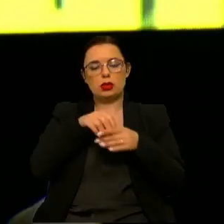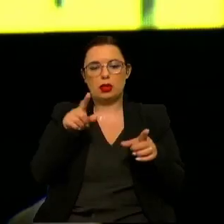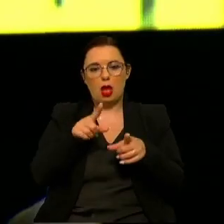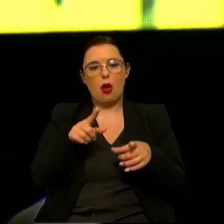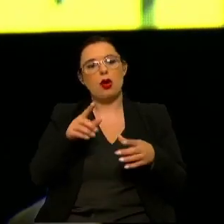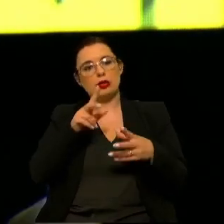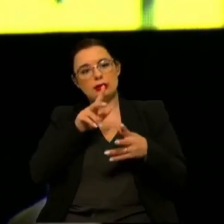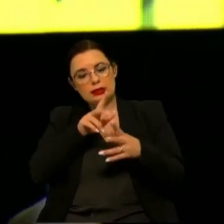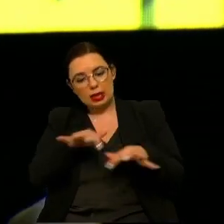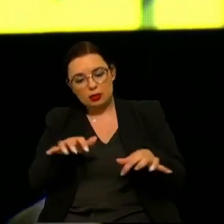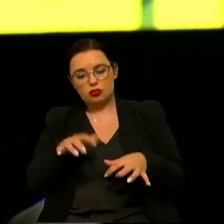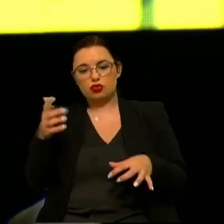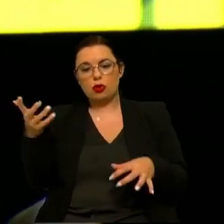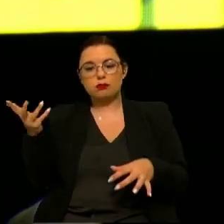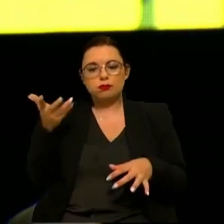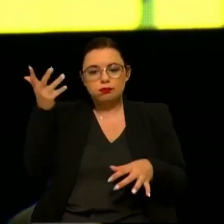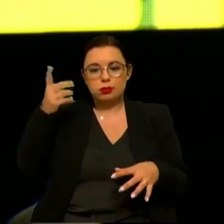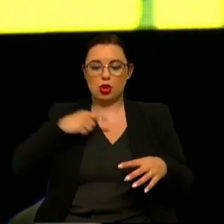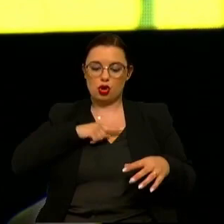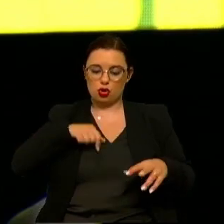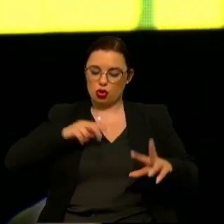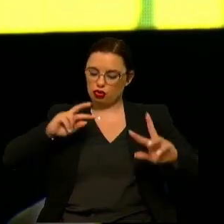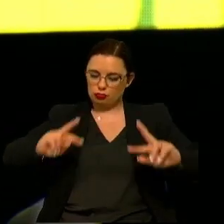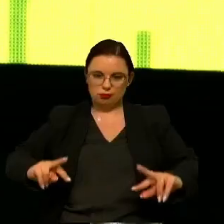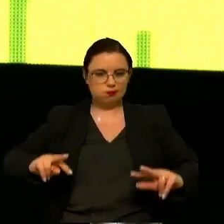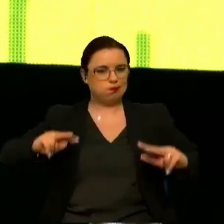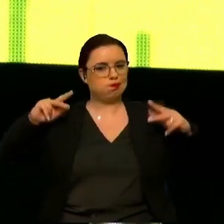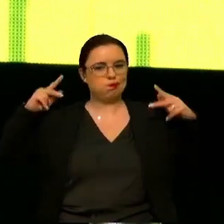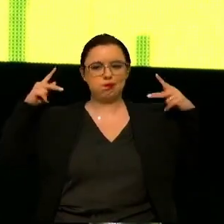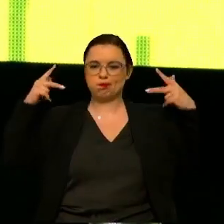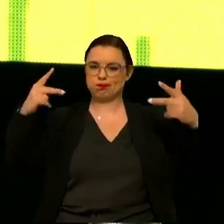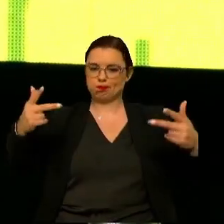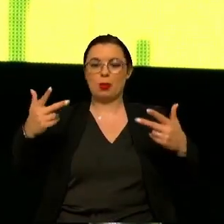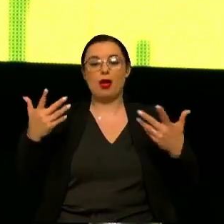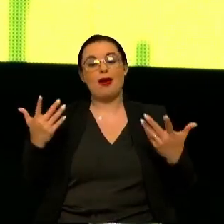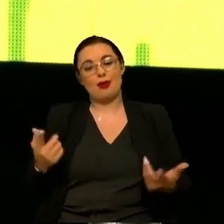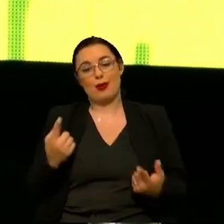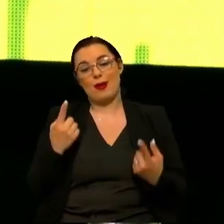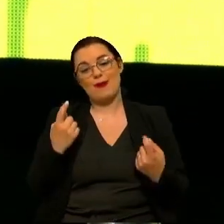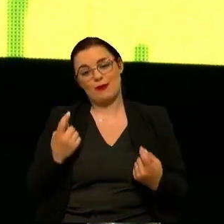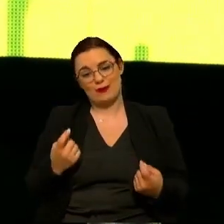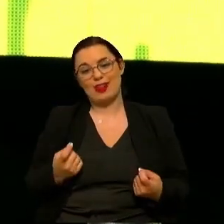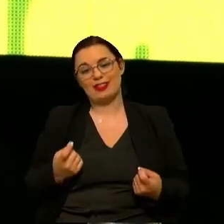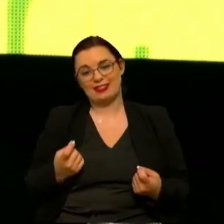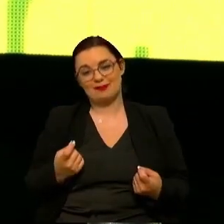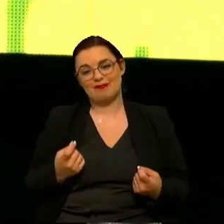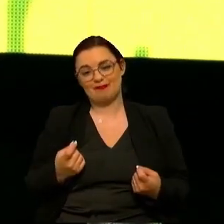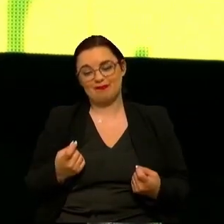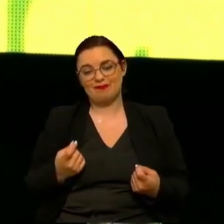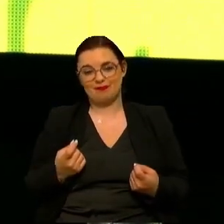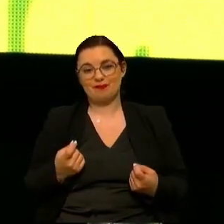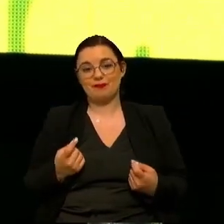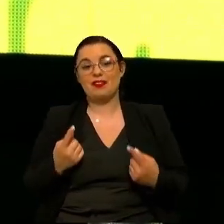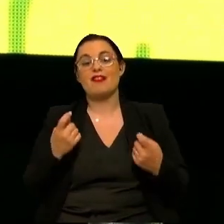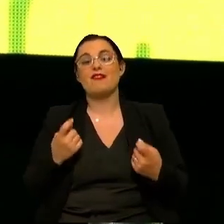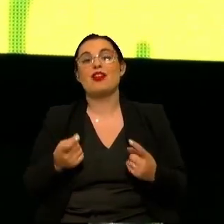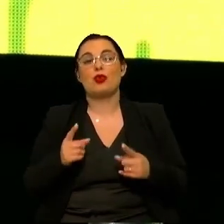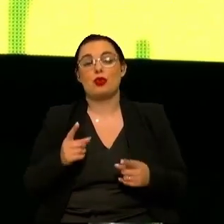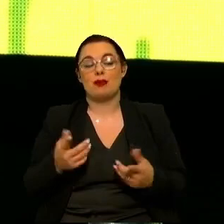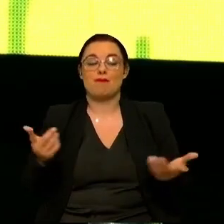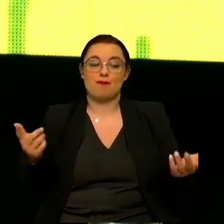technologies which are common to the organizations we belong to. This is quite a jump,